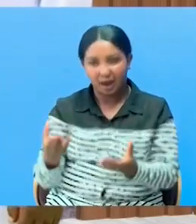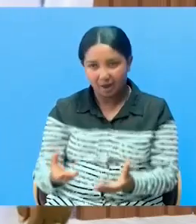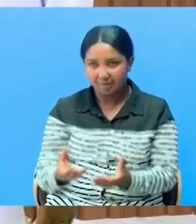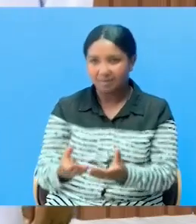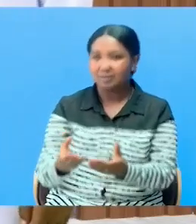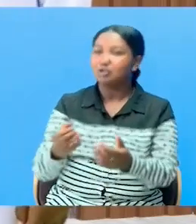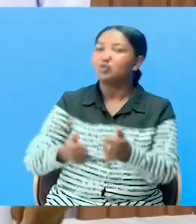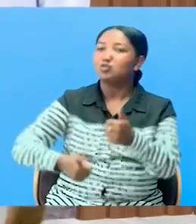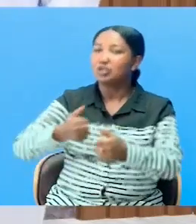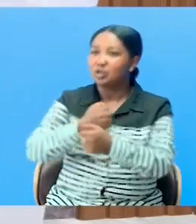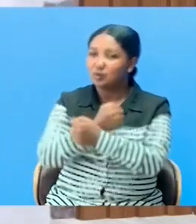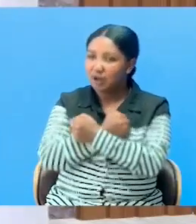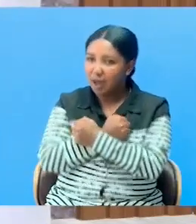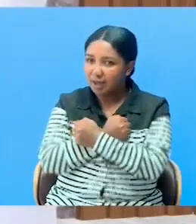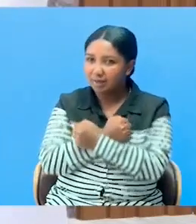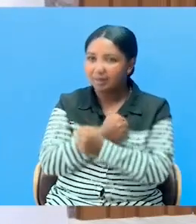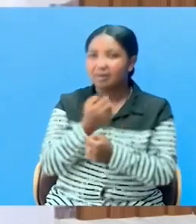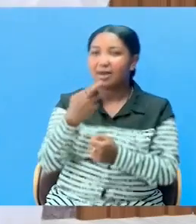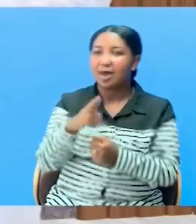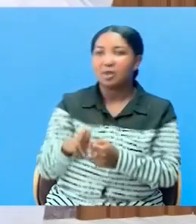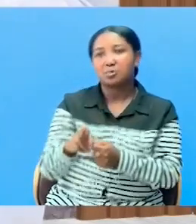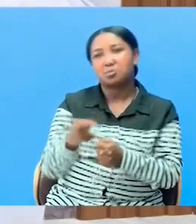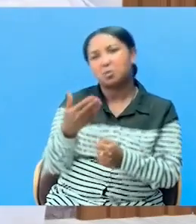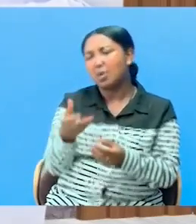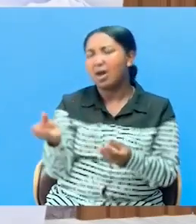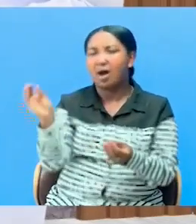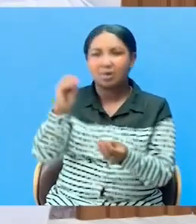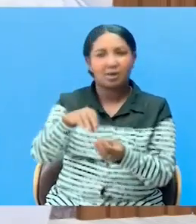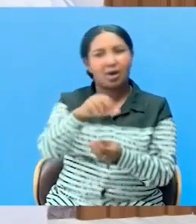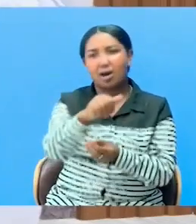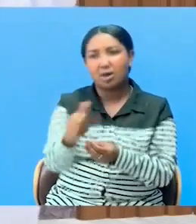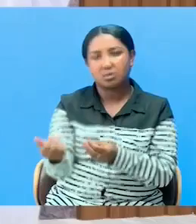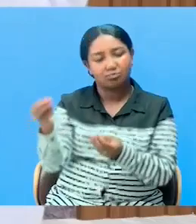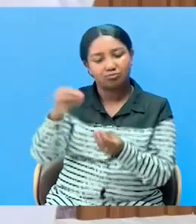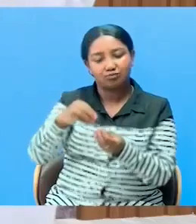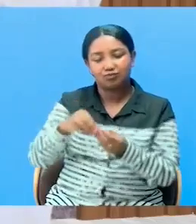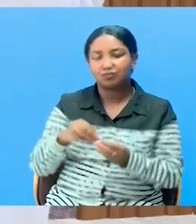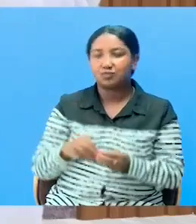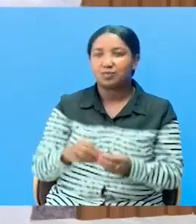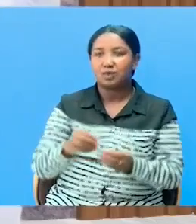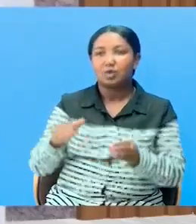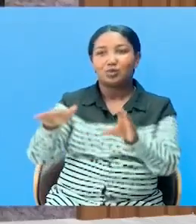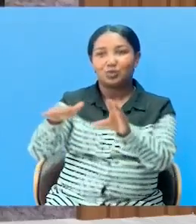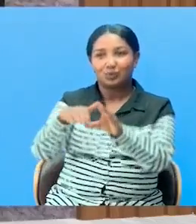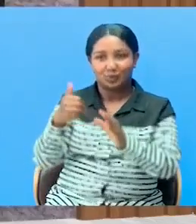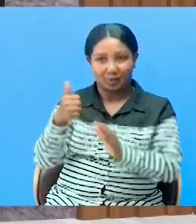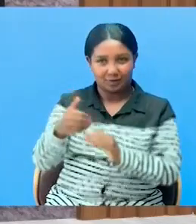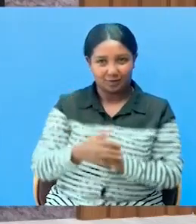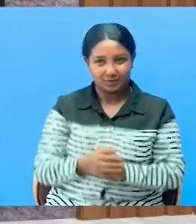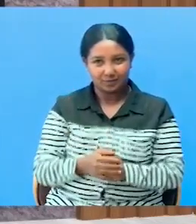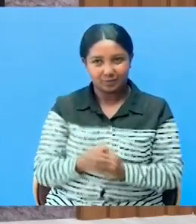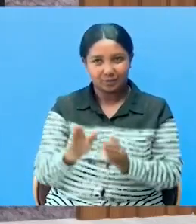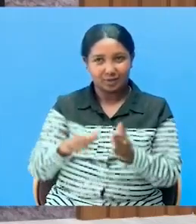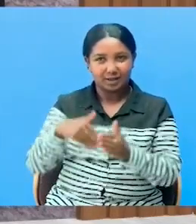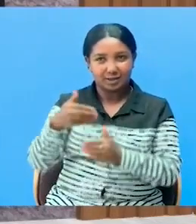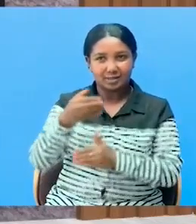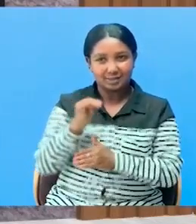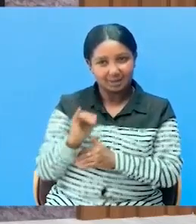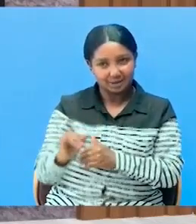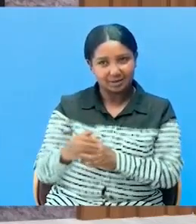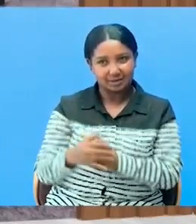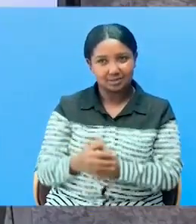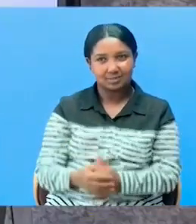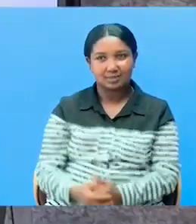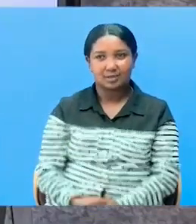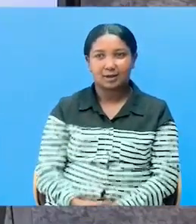which subject do you like, and also you may add another one to introduce yourselves. The next topic, let's move